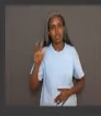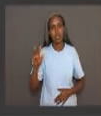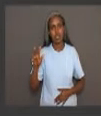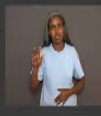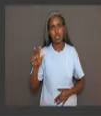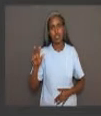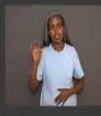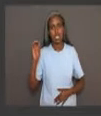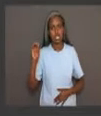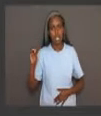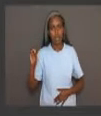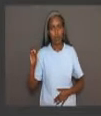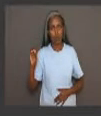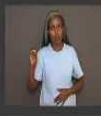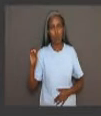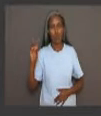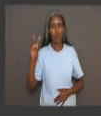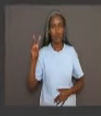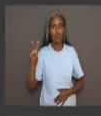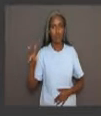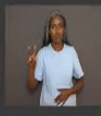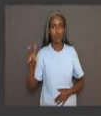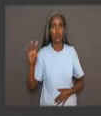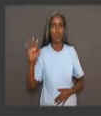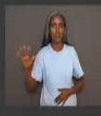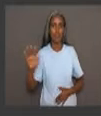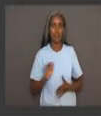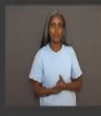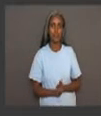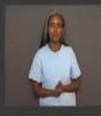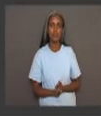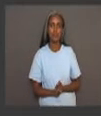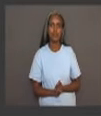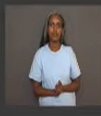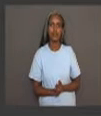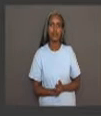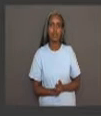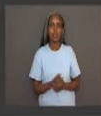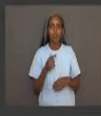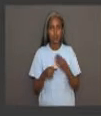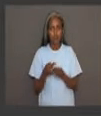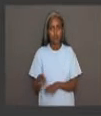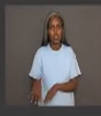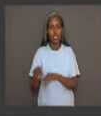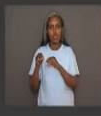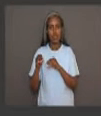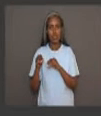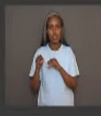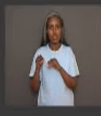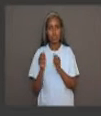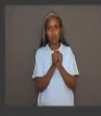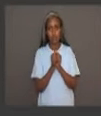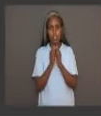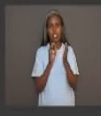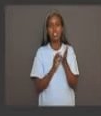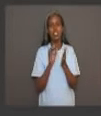3, 0, 2, 5. So the student with the